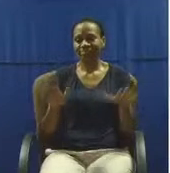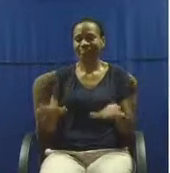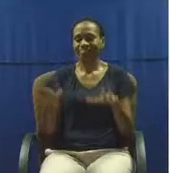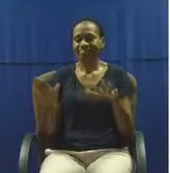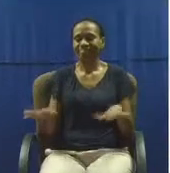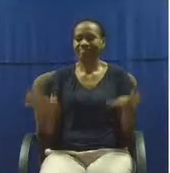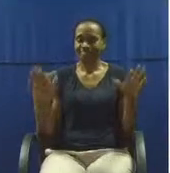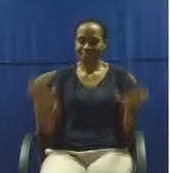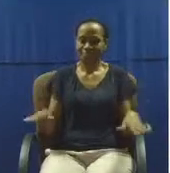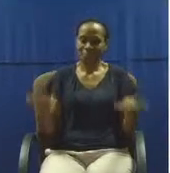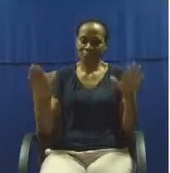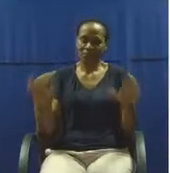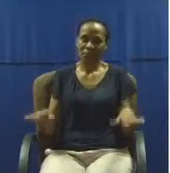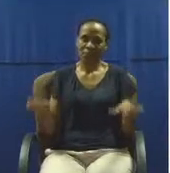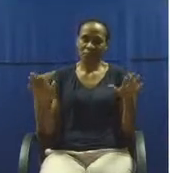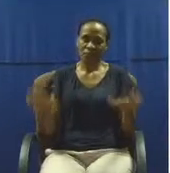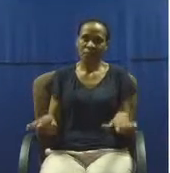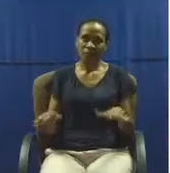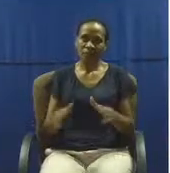Order.